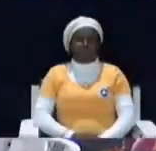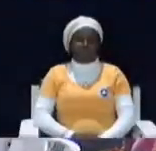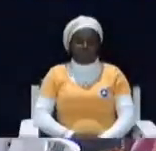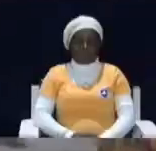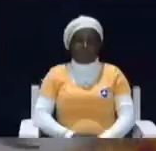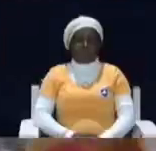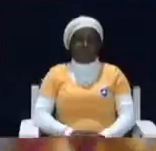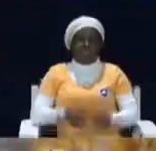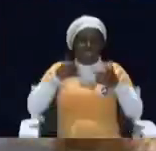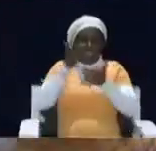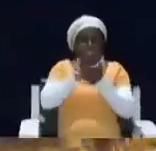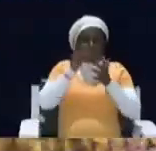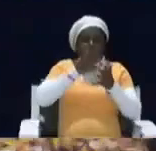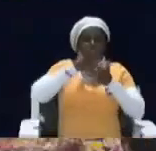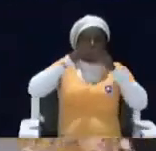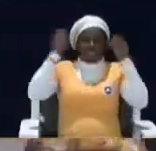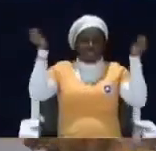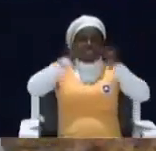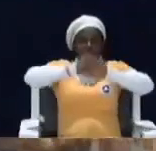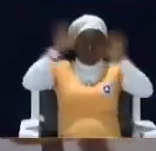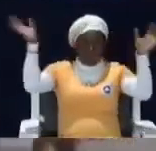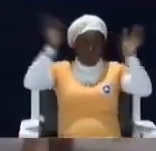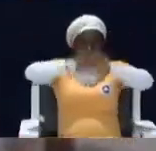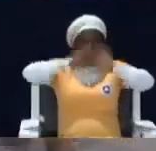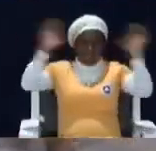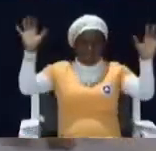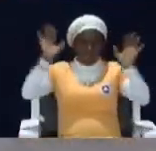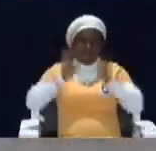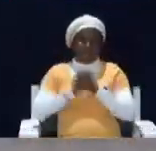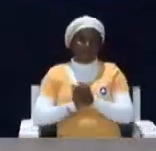Let somebody shout hallelujah.